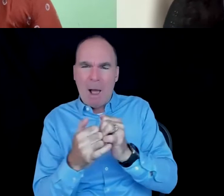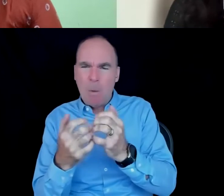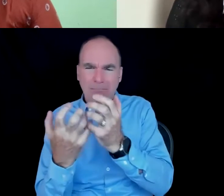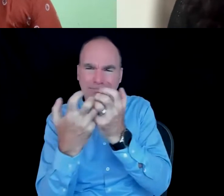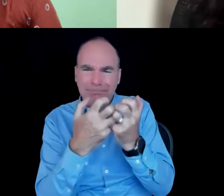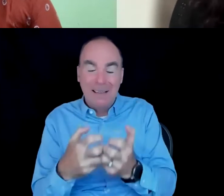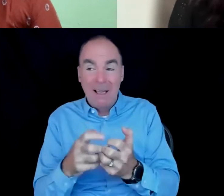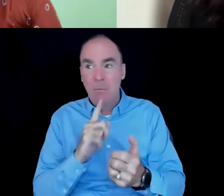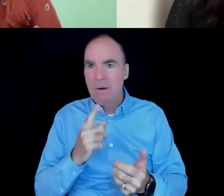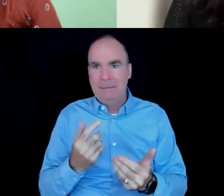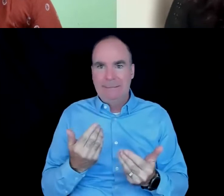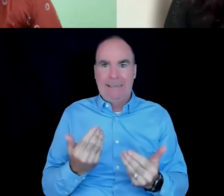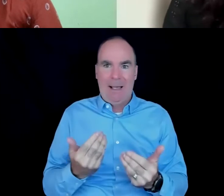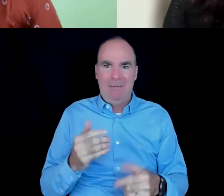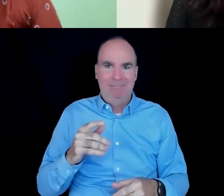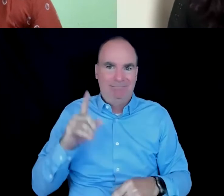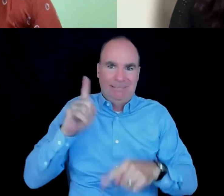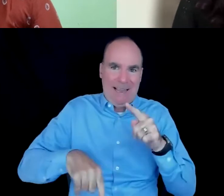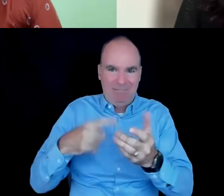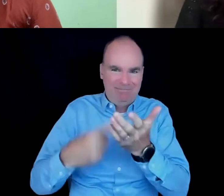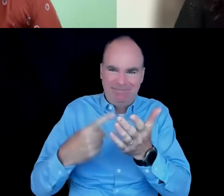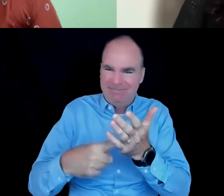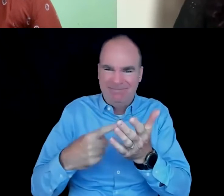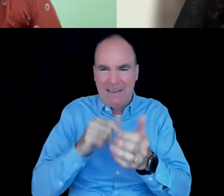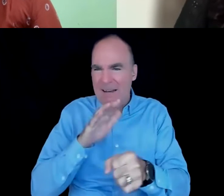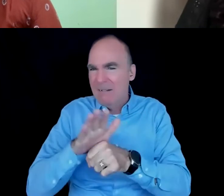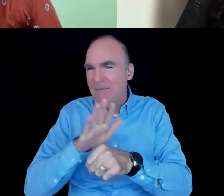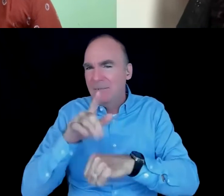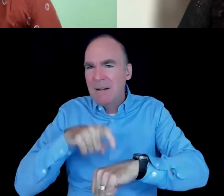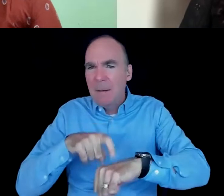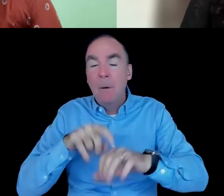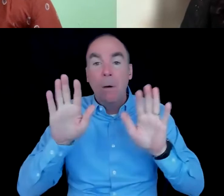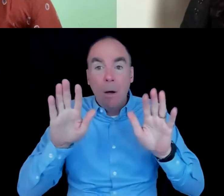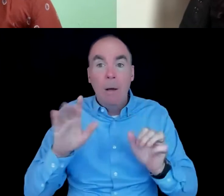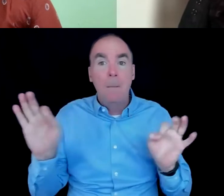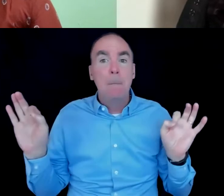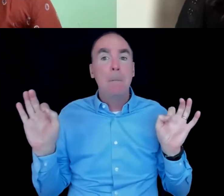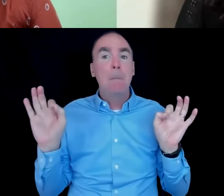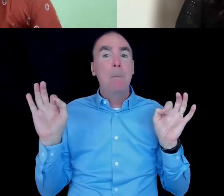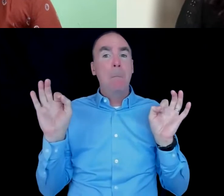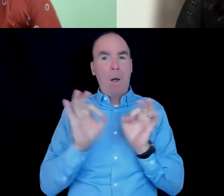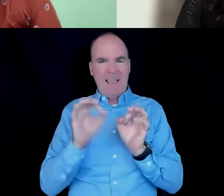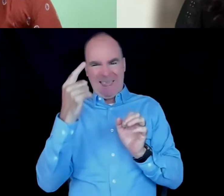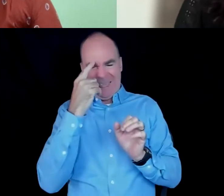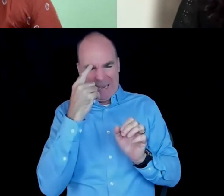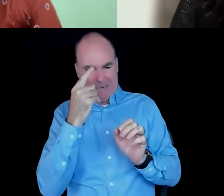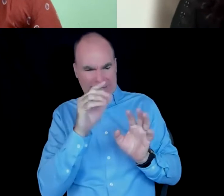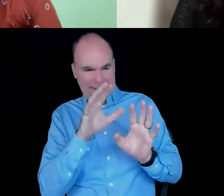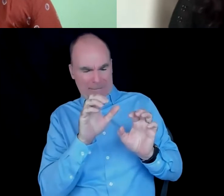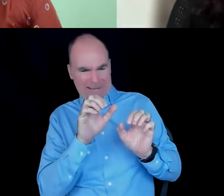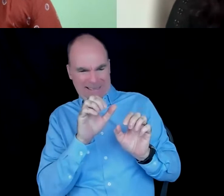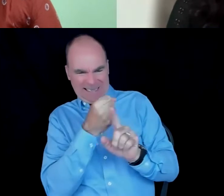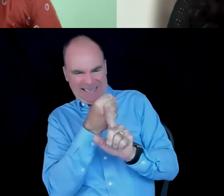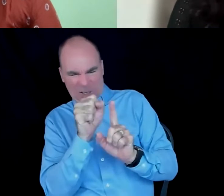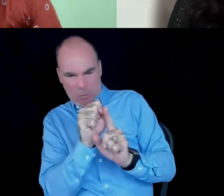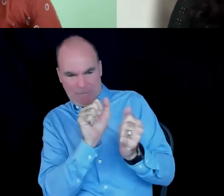we have time to discuss today, but it will look different in different contexts. And from a more general perspective, I think, you know,